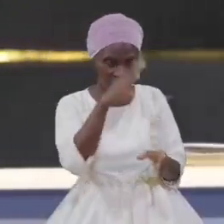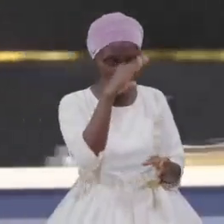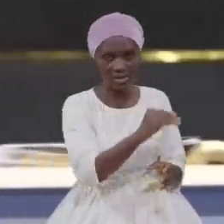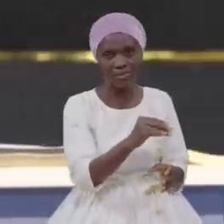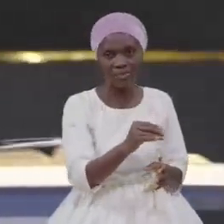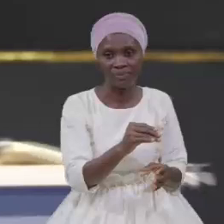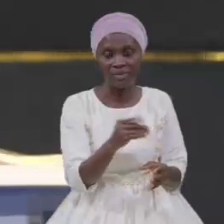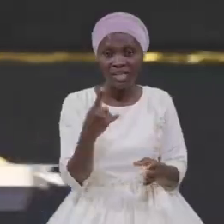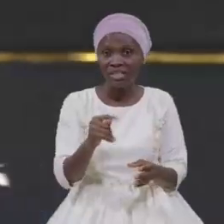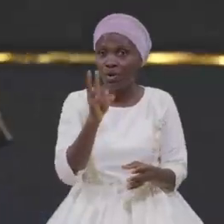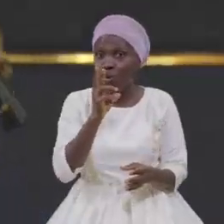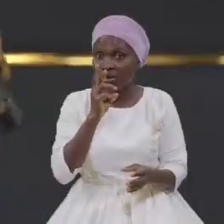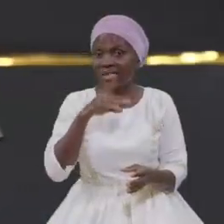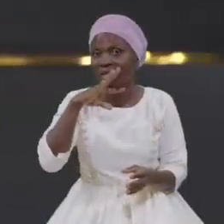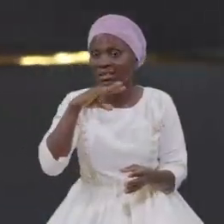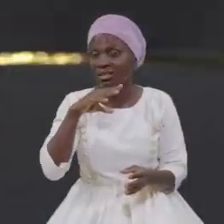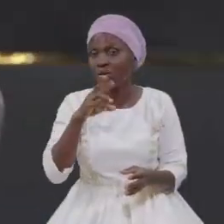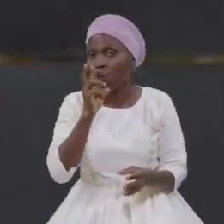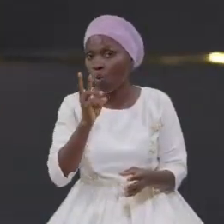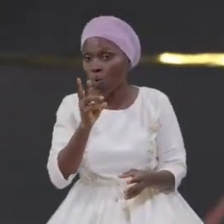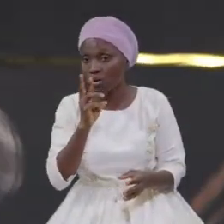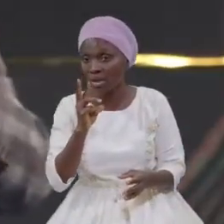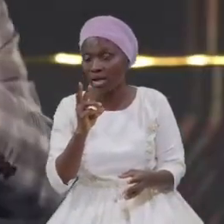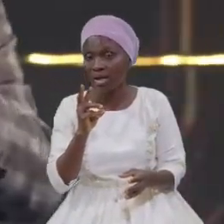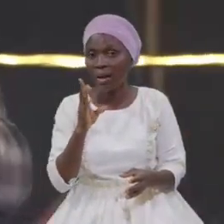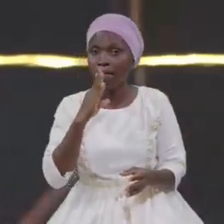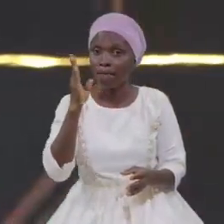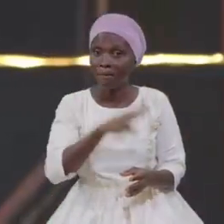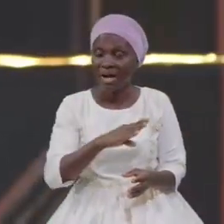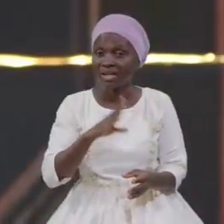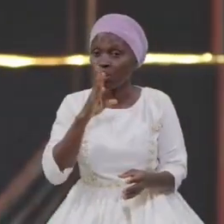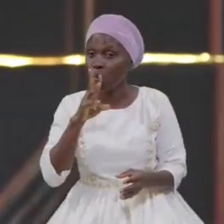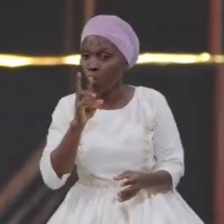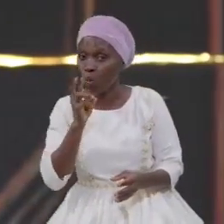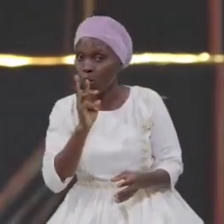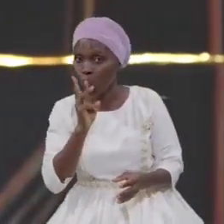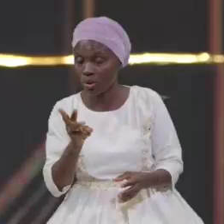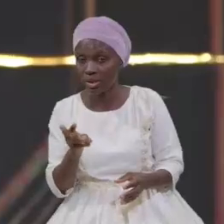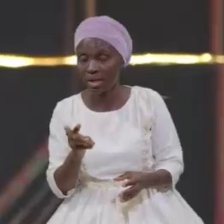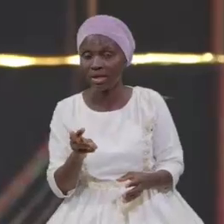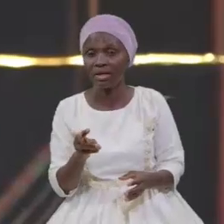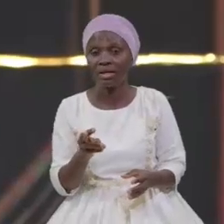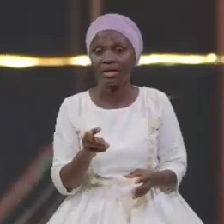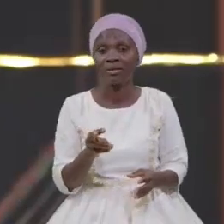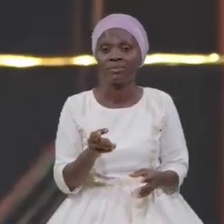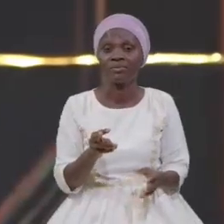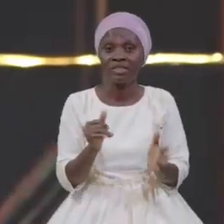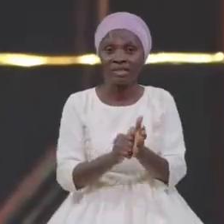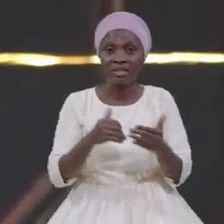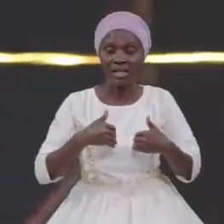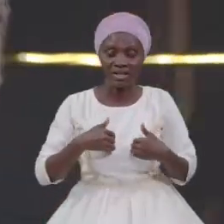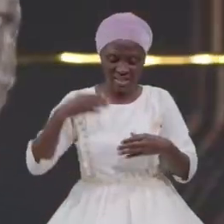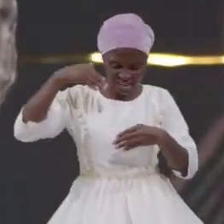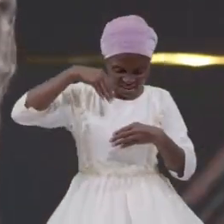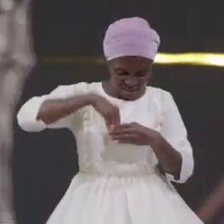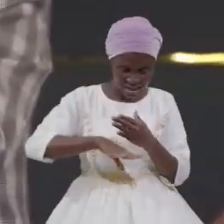water, dirty water, poisonous water, contaminated water that had gone inside him.